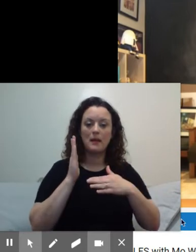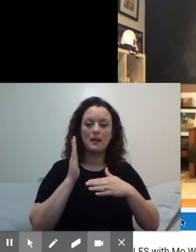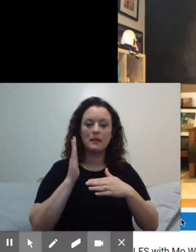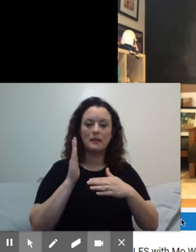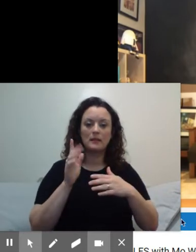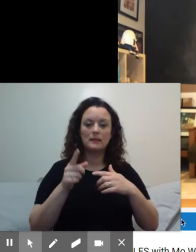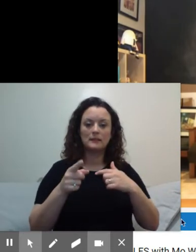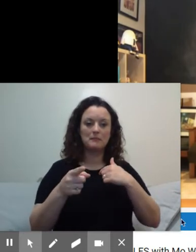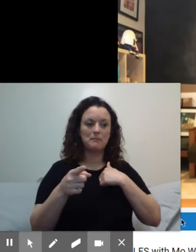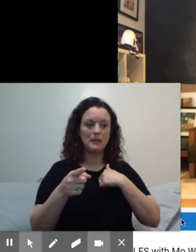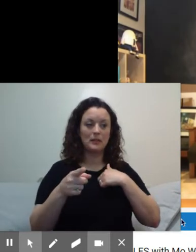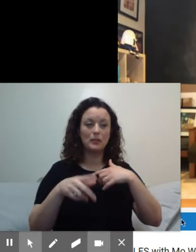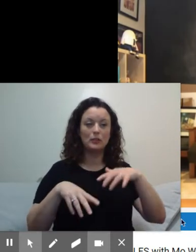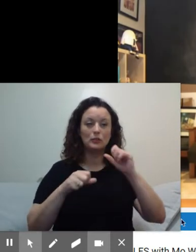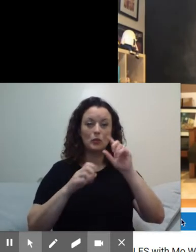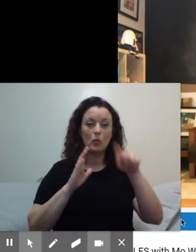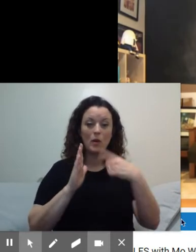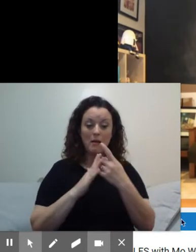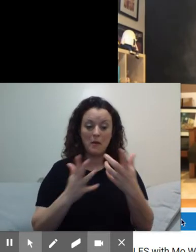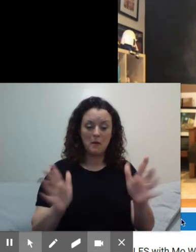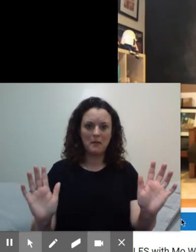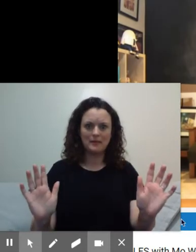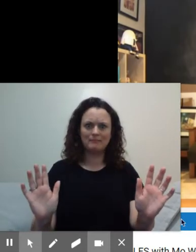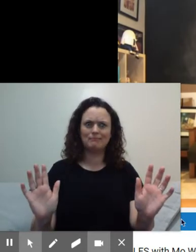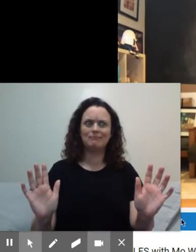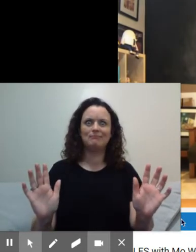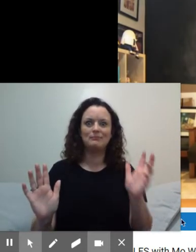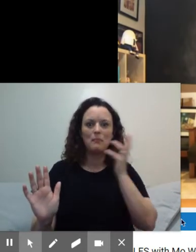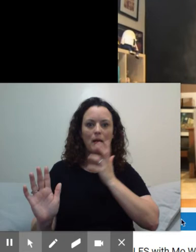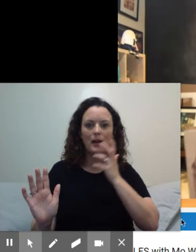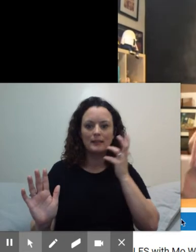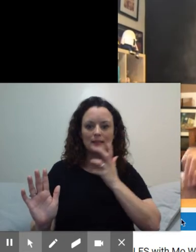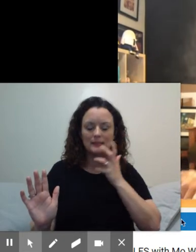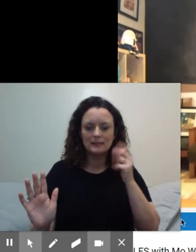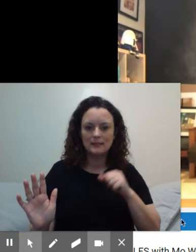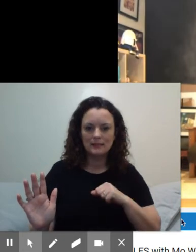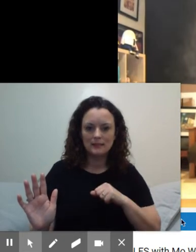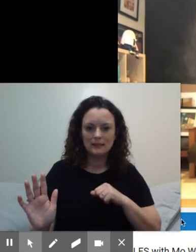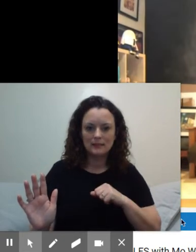hour. It's amazing. Now,